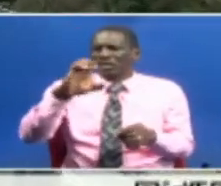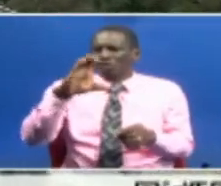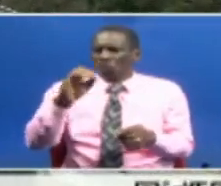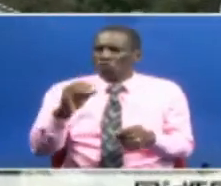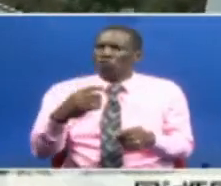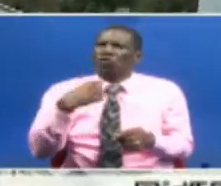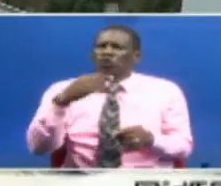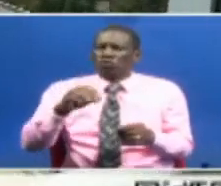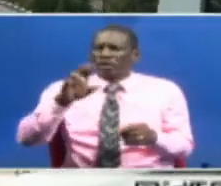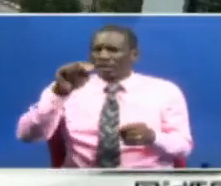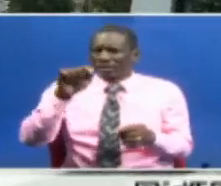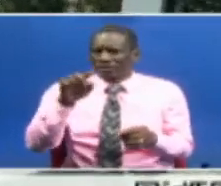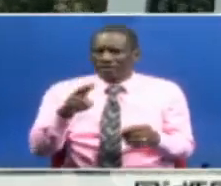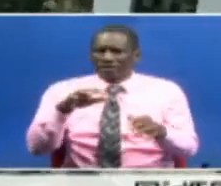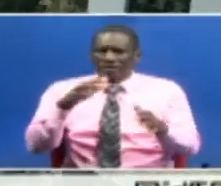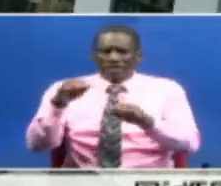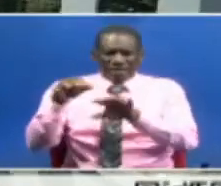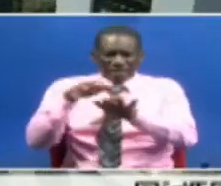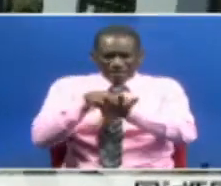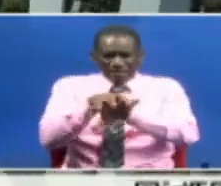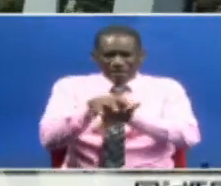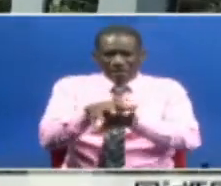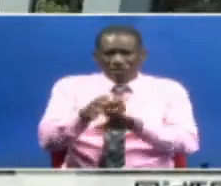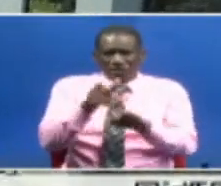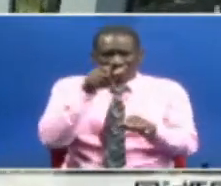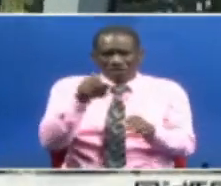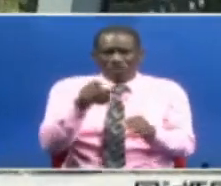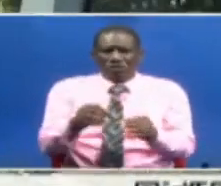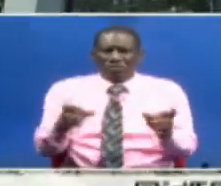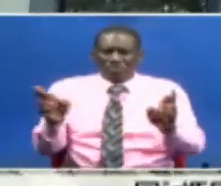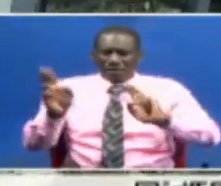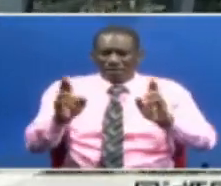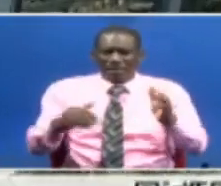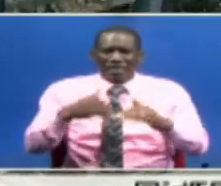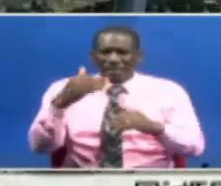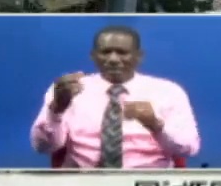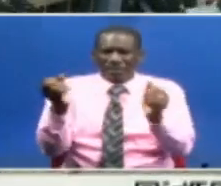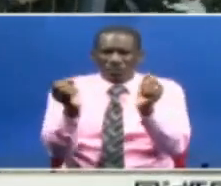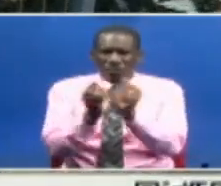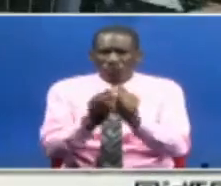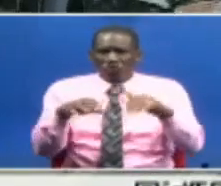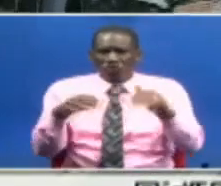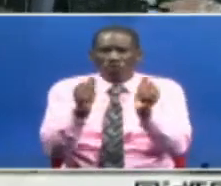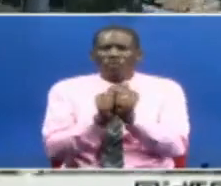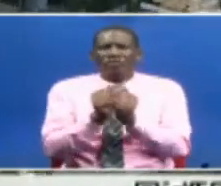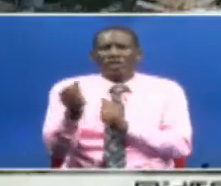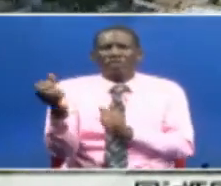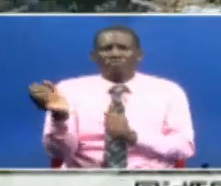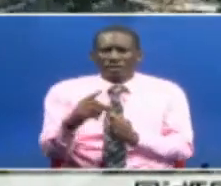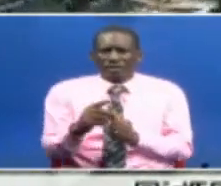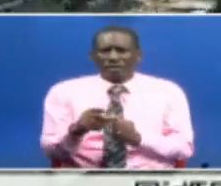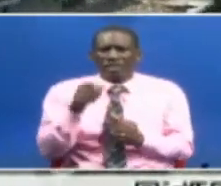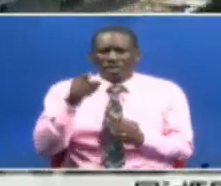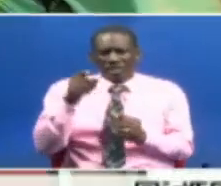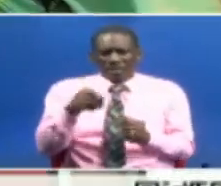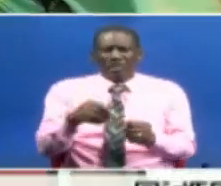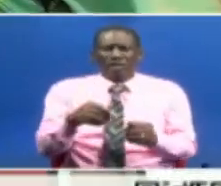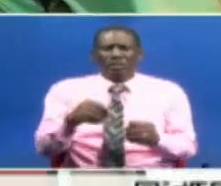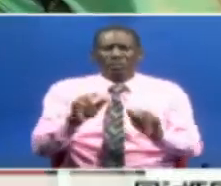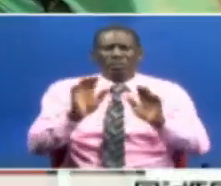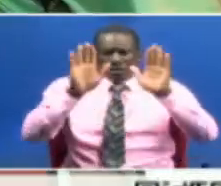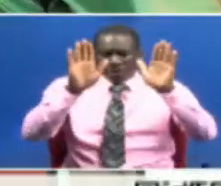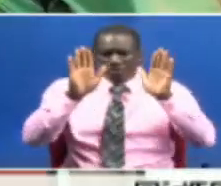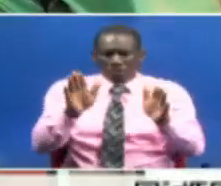NTV the integration of the architecture will be complete in the next 12 to 15 months, in a development that will be instrumental